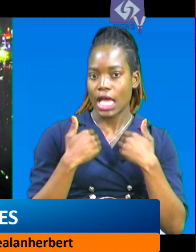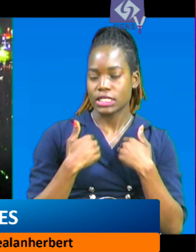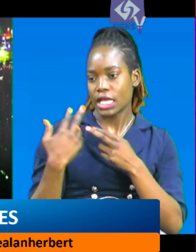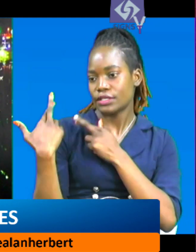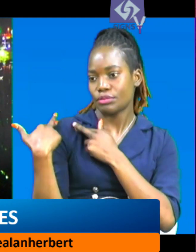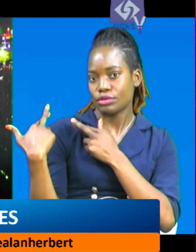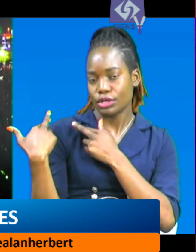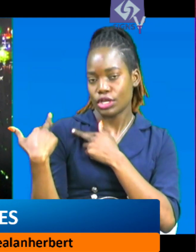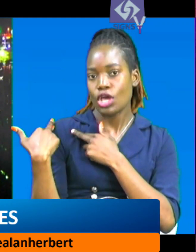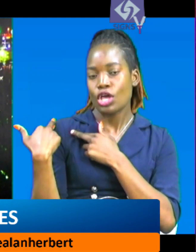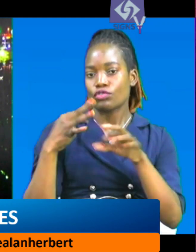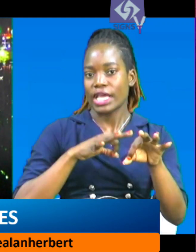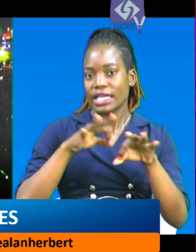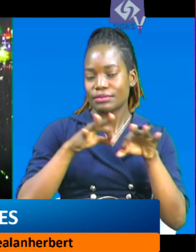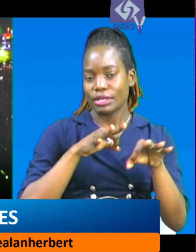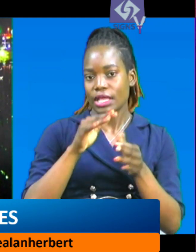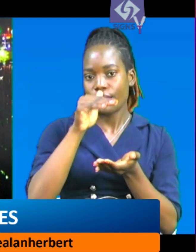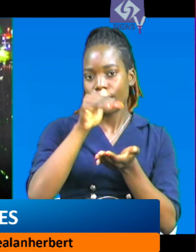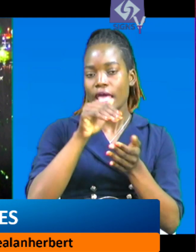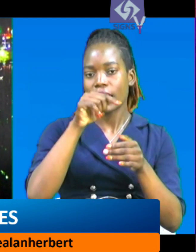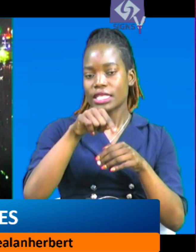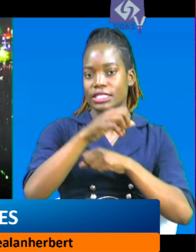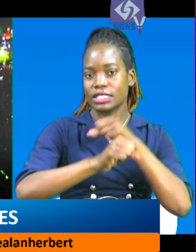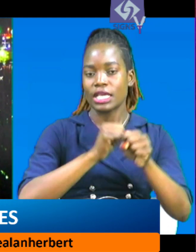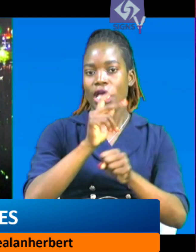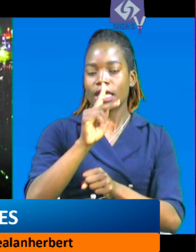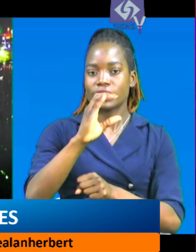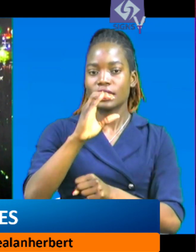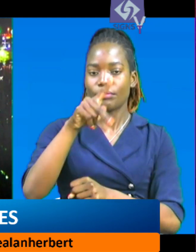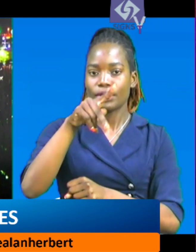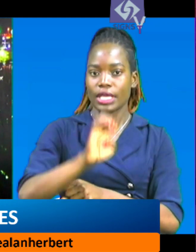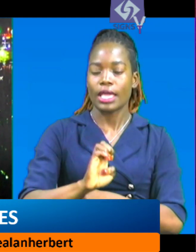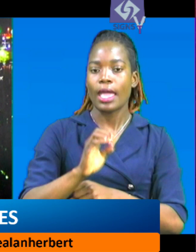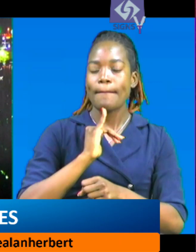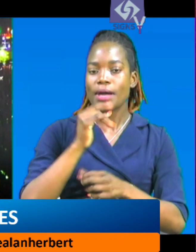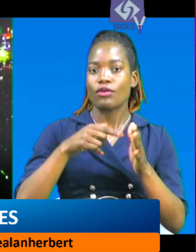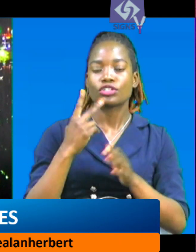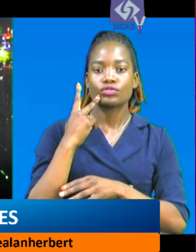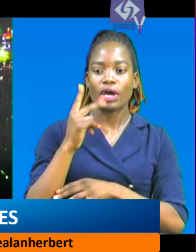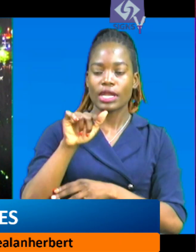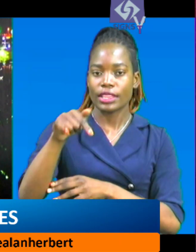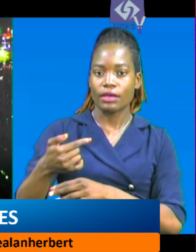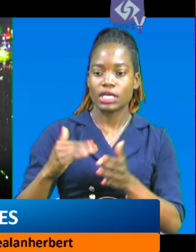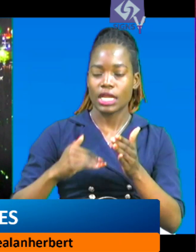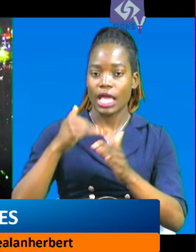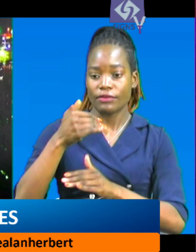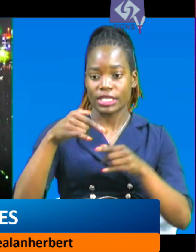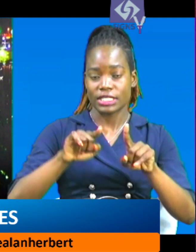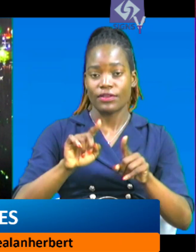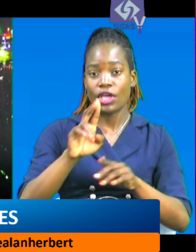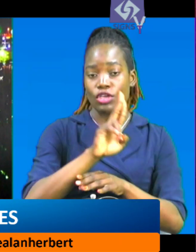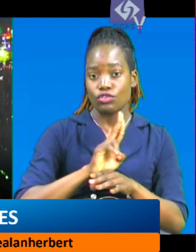task accounting for the sudden influx of this year's KCPE candidates by up to 200,000 after he